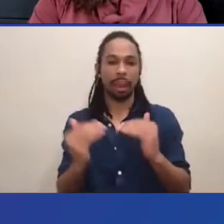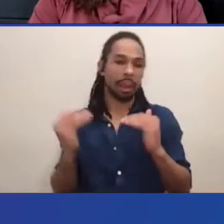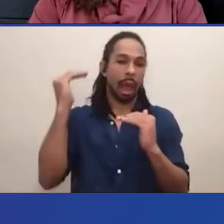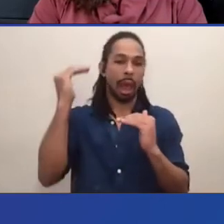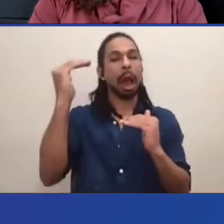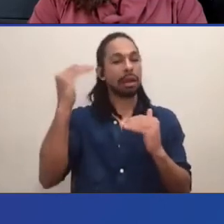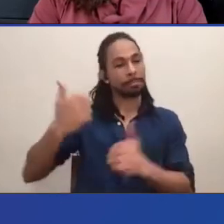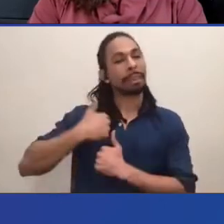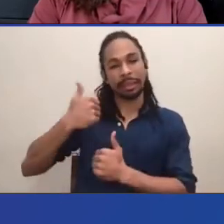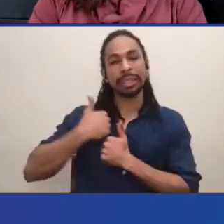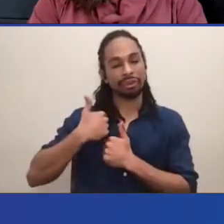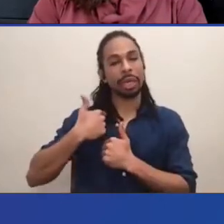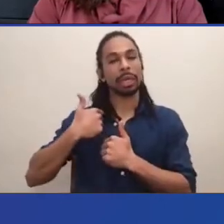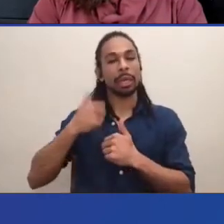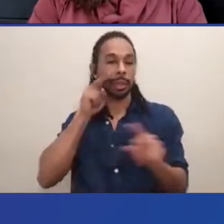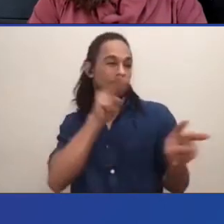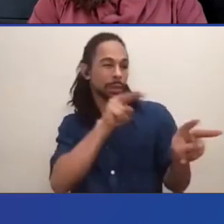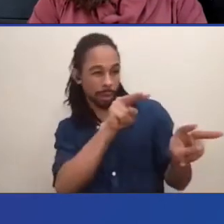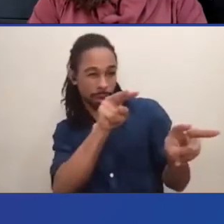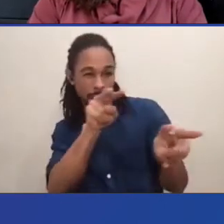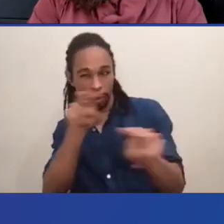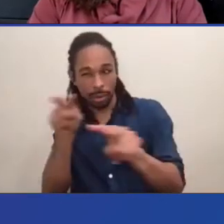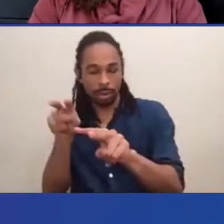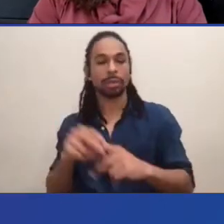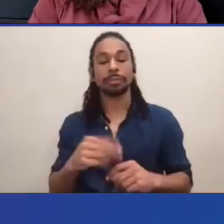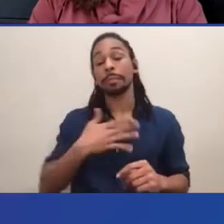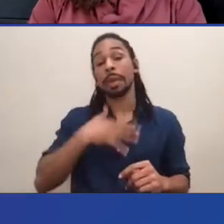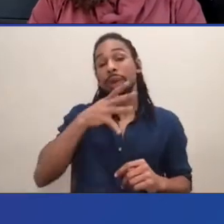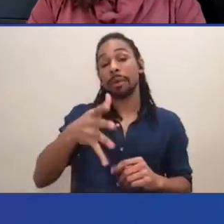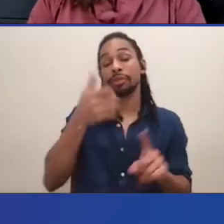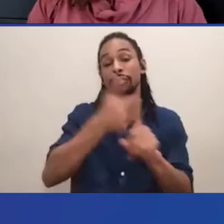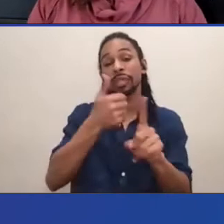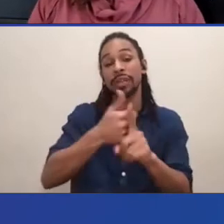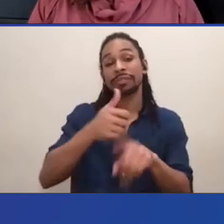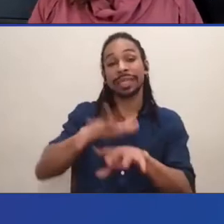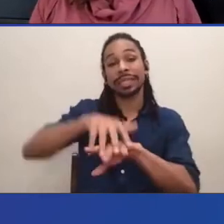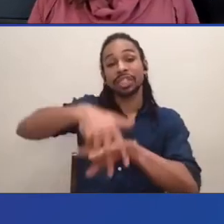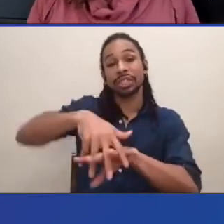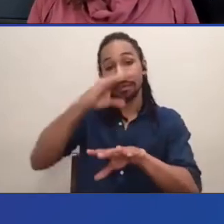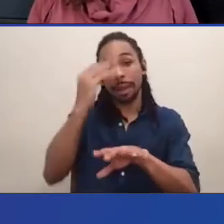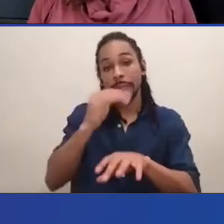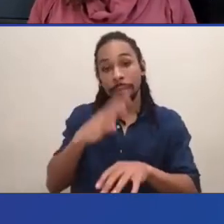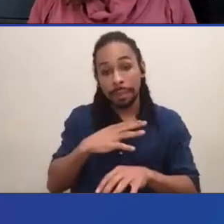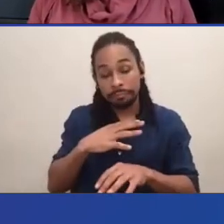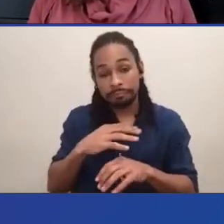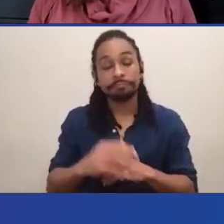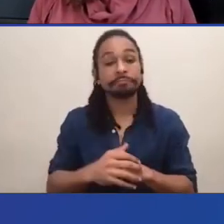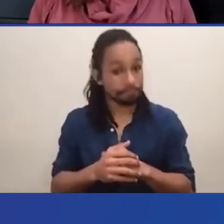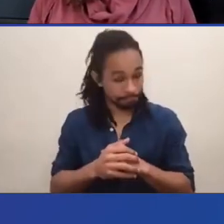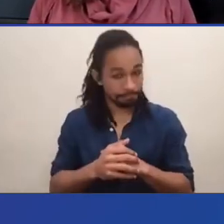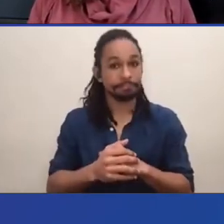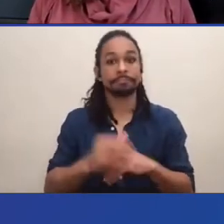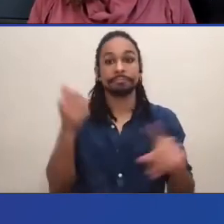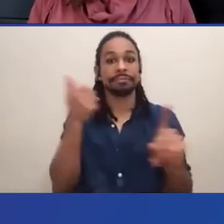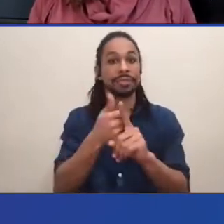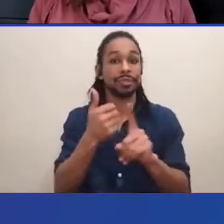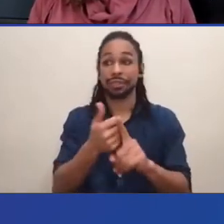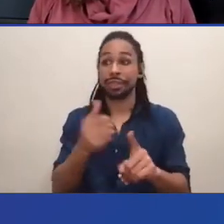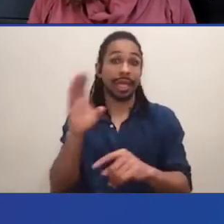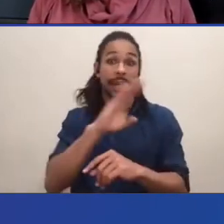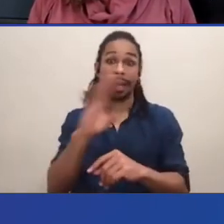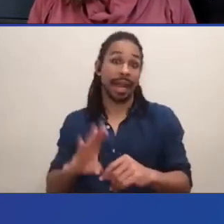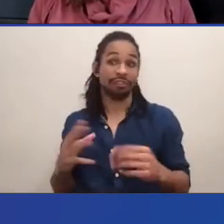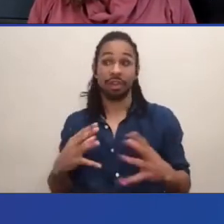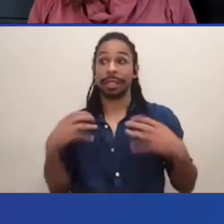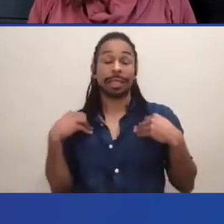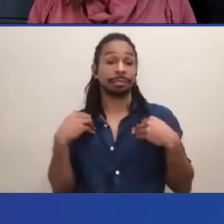grandmother um, is an indigenous Black woman who didn't take no stuff from anyone. I